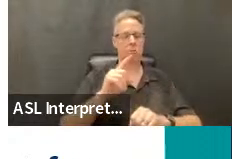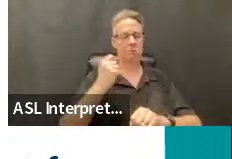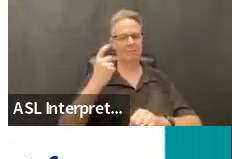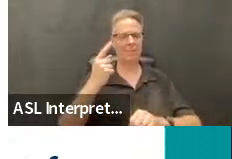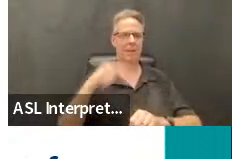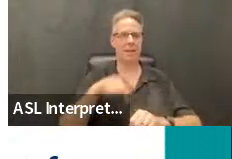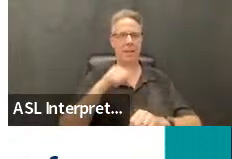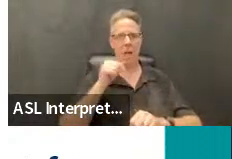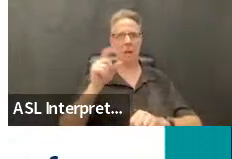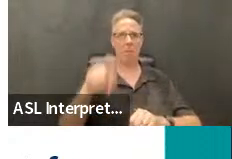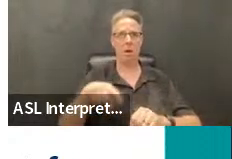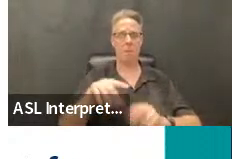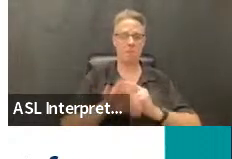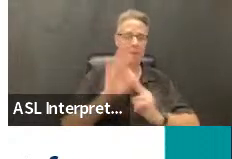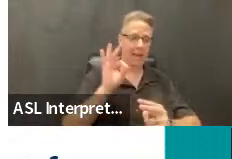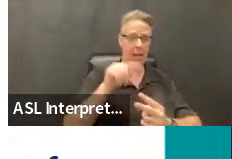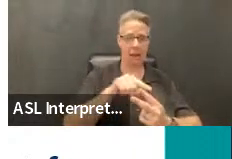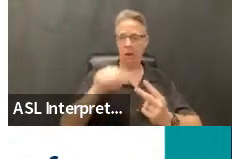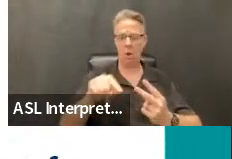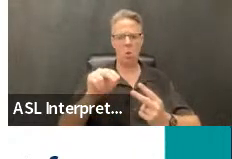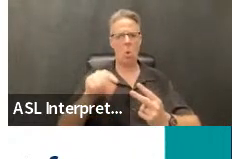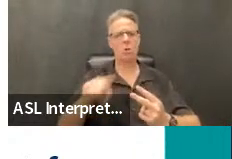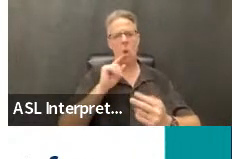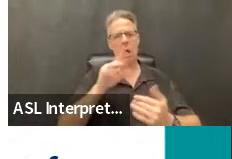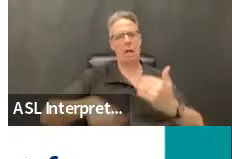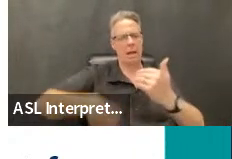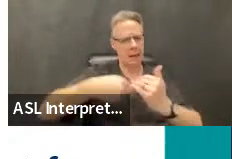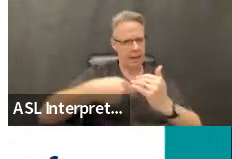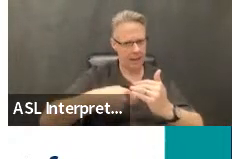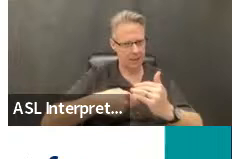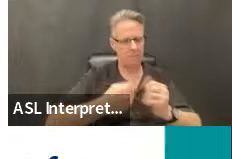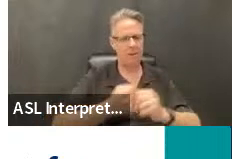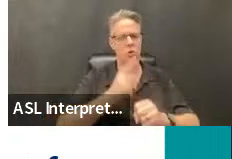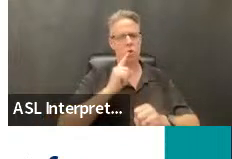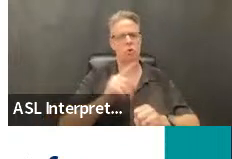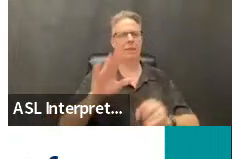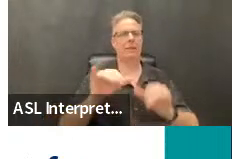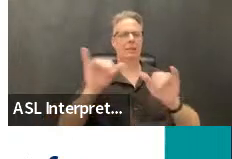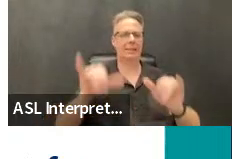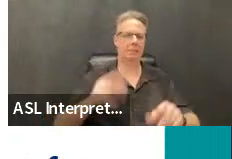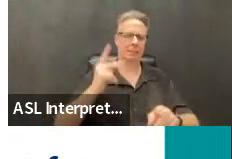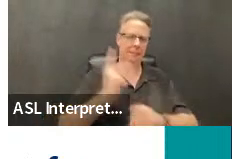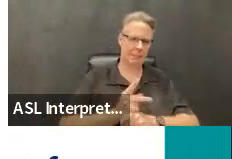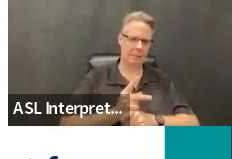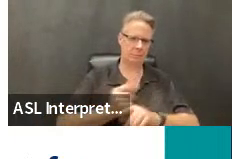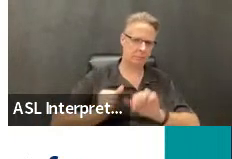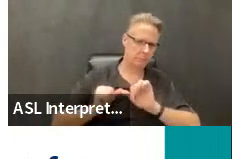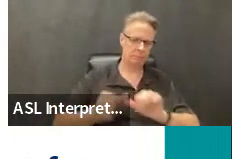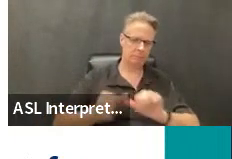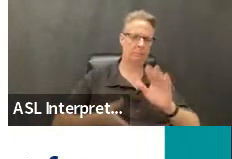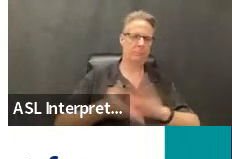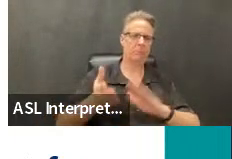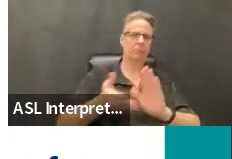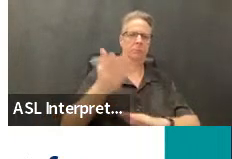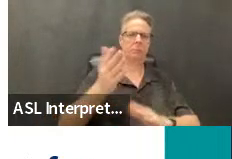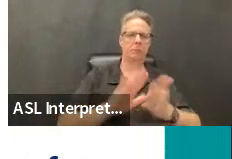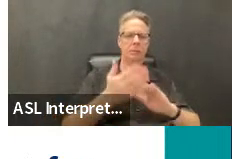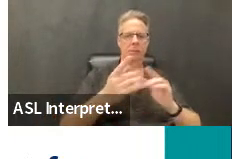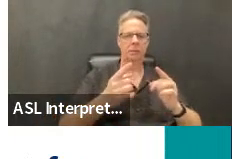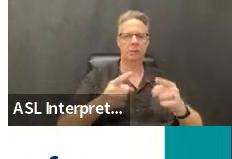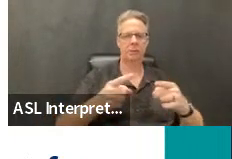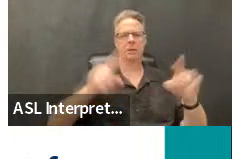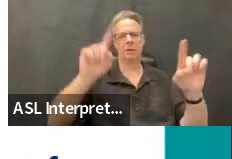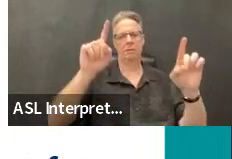an either or, this is an and. And so how do we keep that system whole and continue to be successful, and